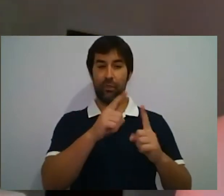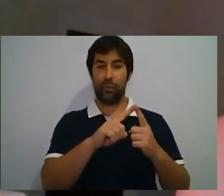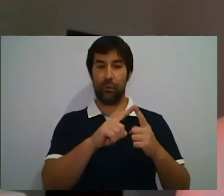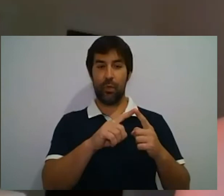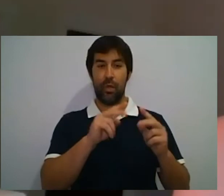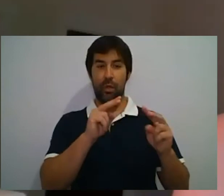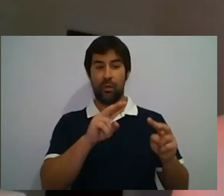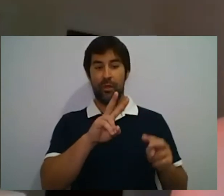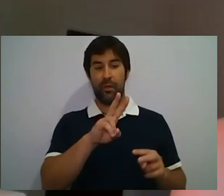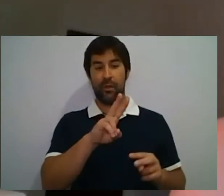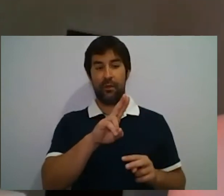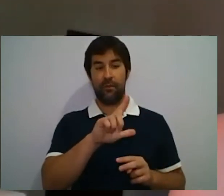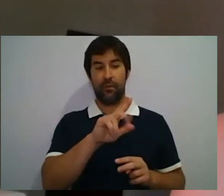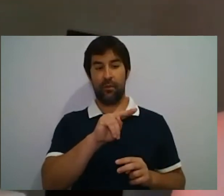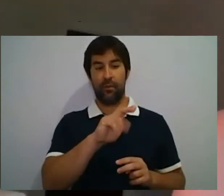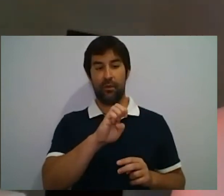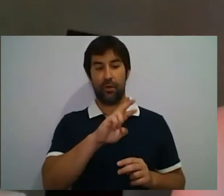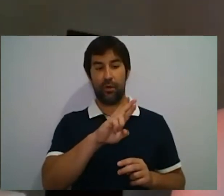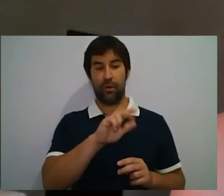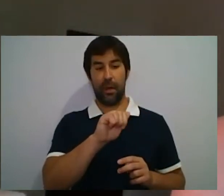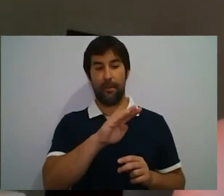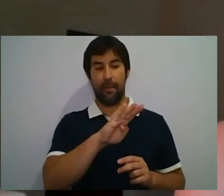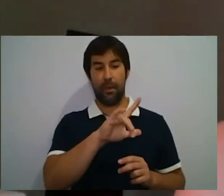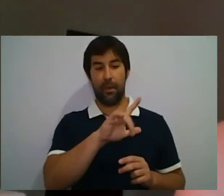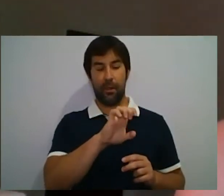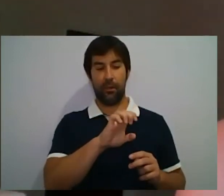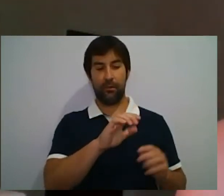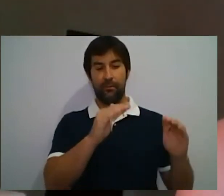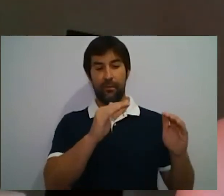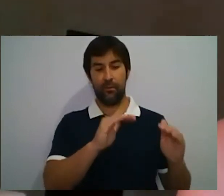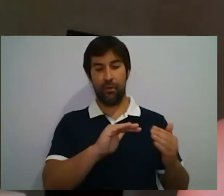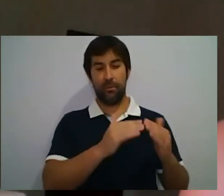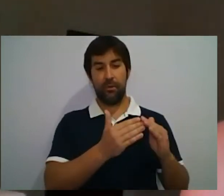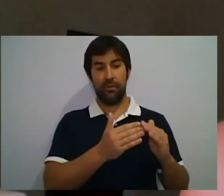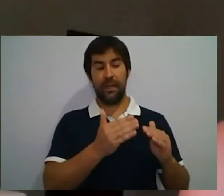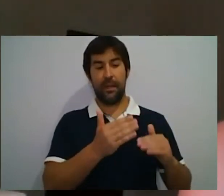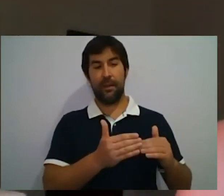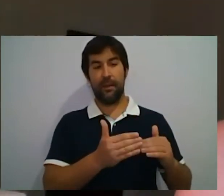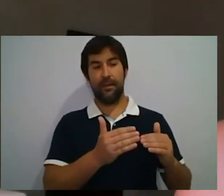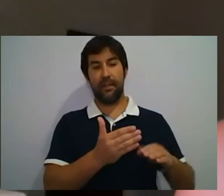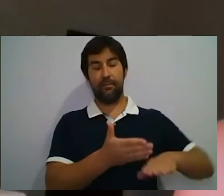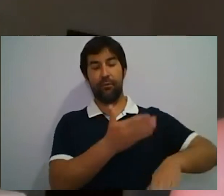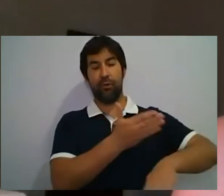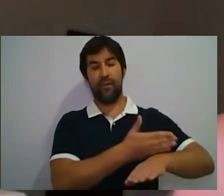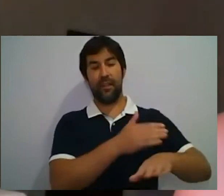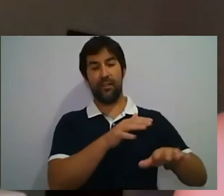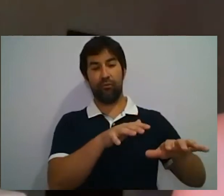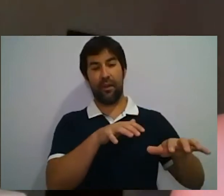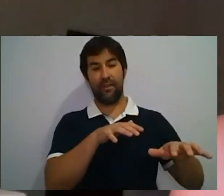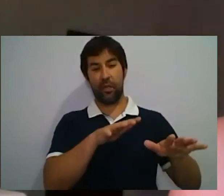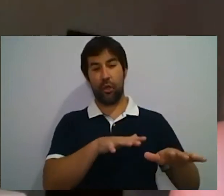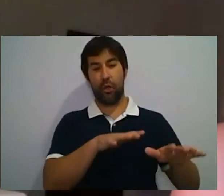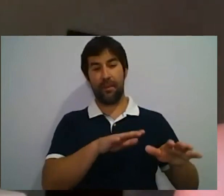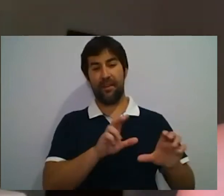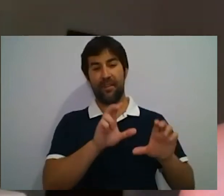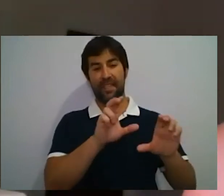that surprising. My initial thoughts, I have 2 on this one. One, there's a certain physics that needs to